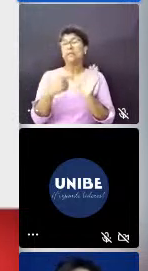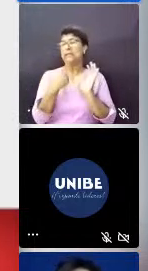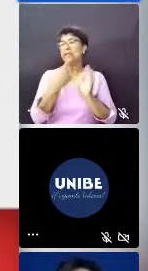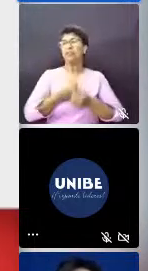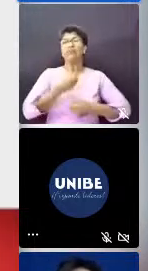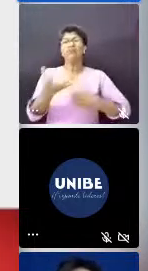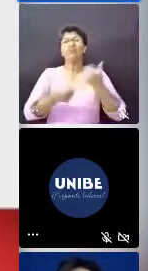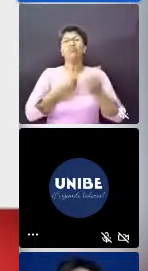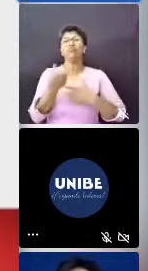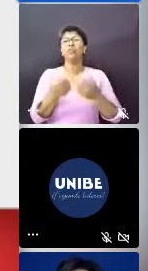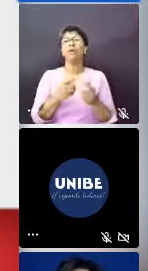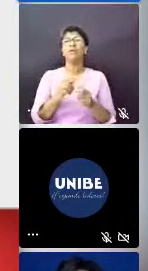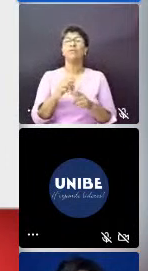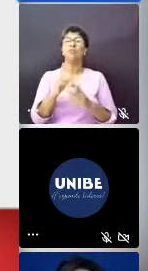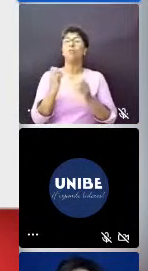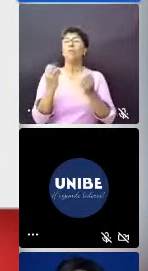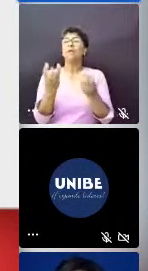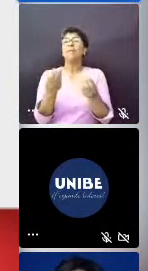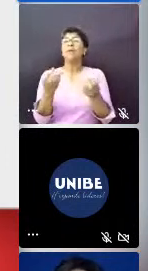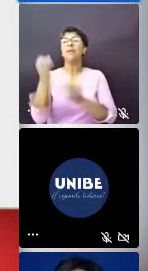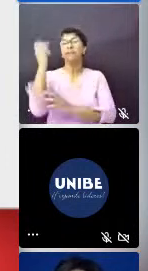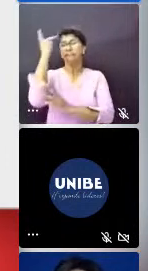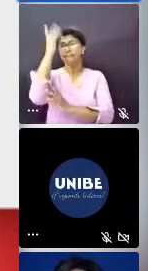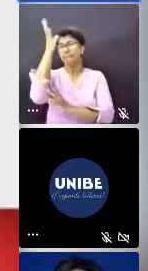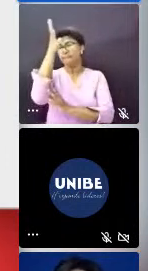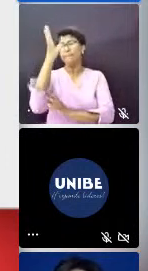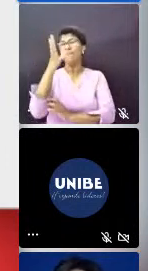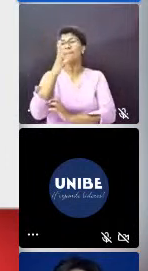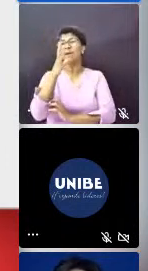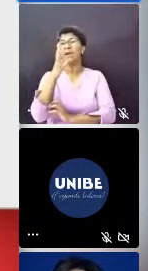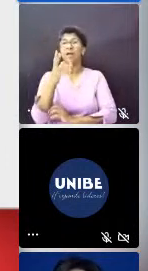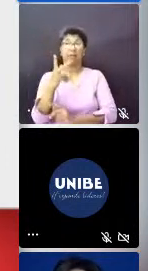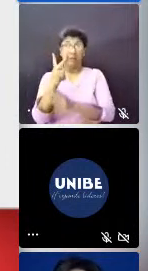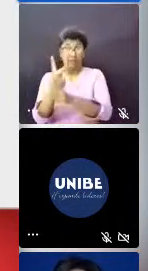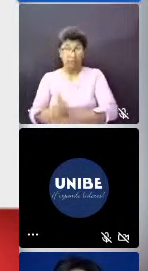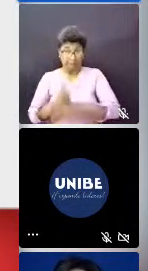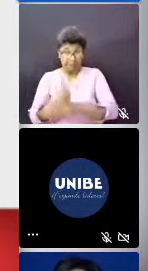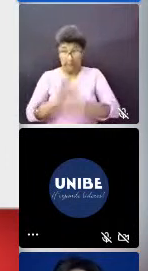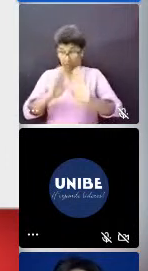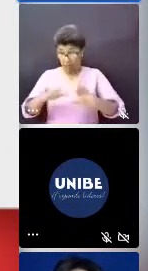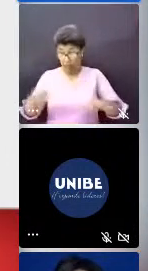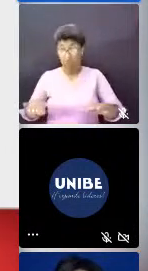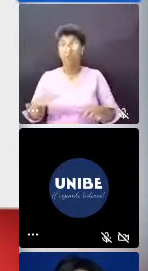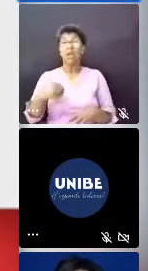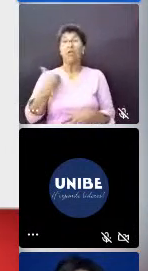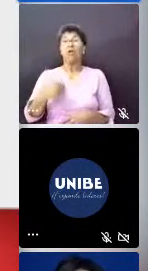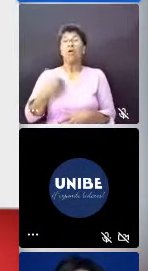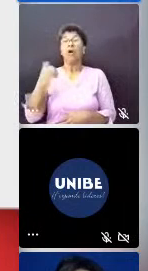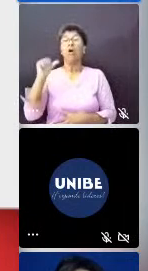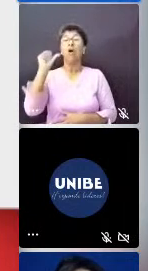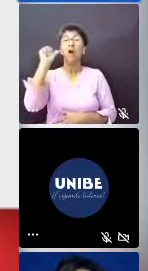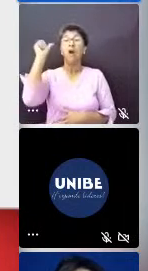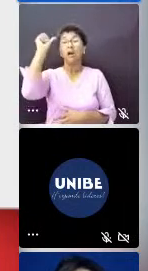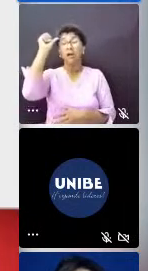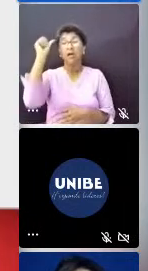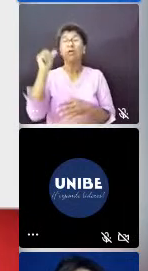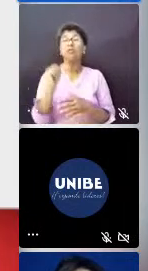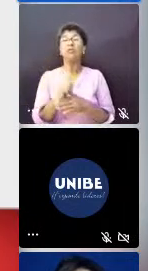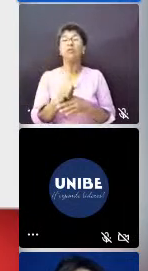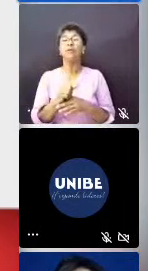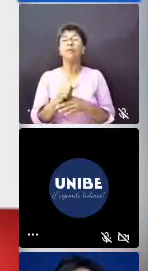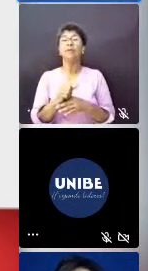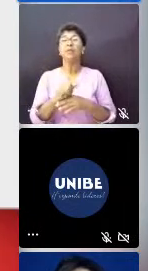by strikes of parents who look after children and young adults, occupying